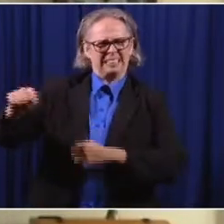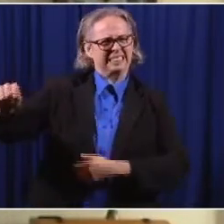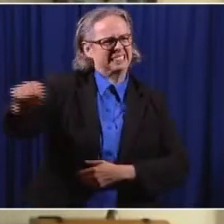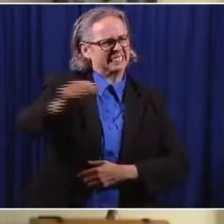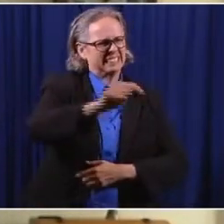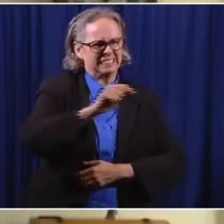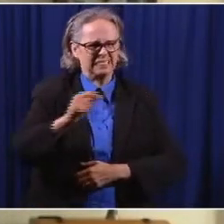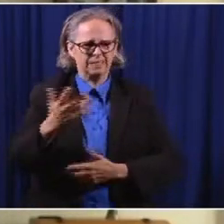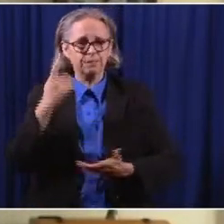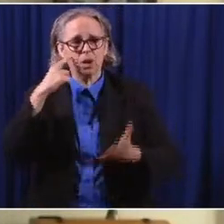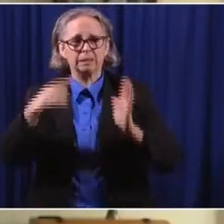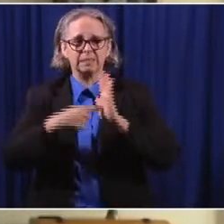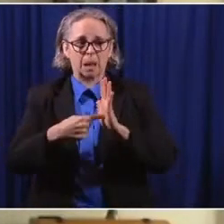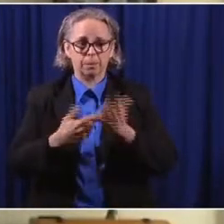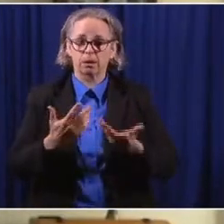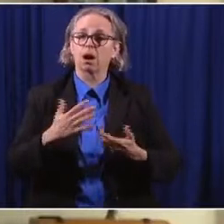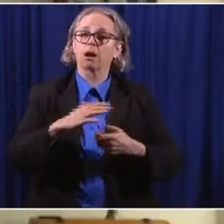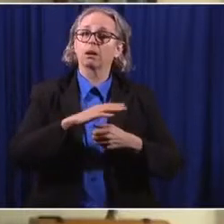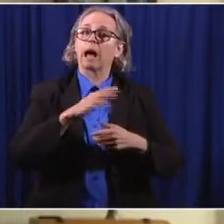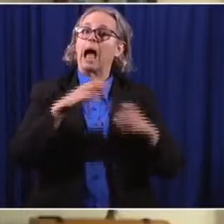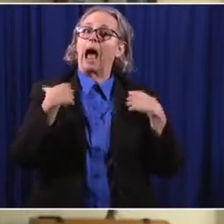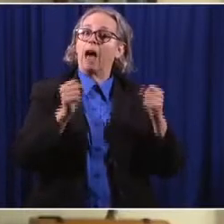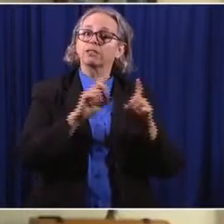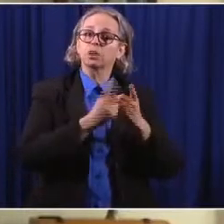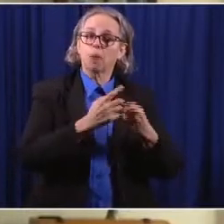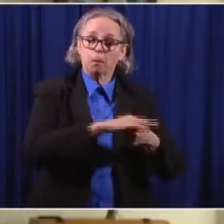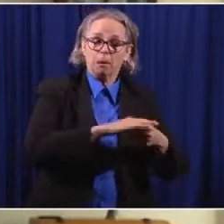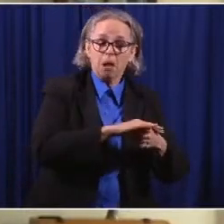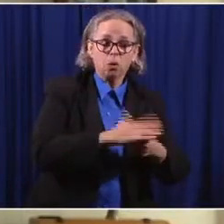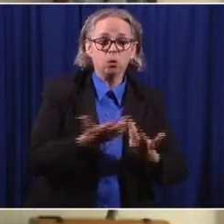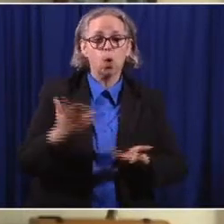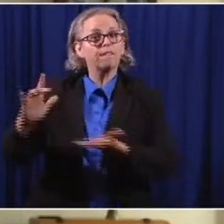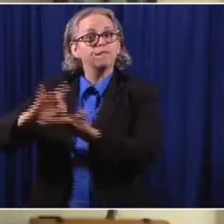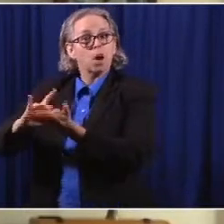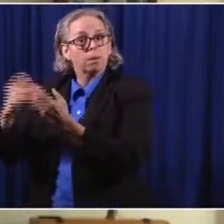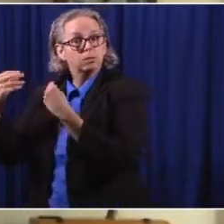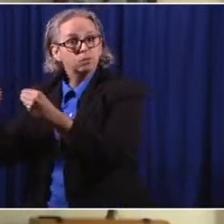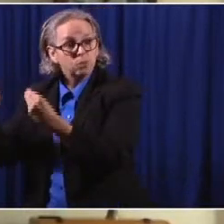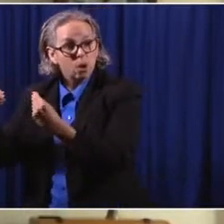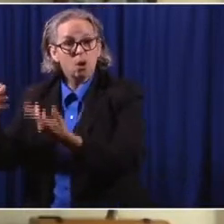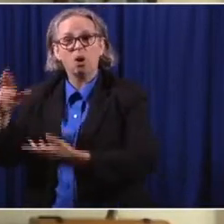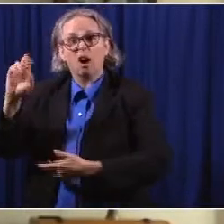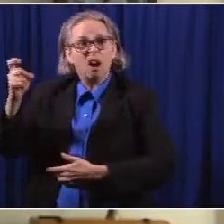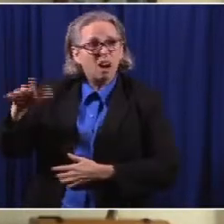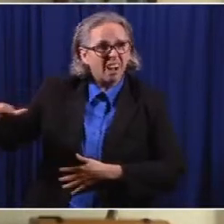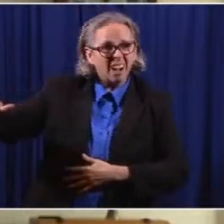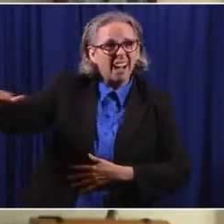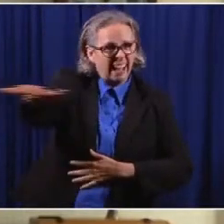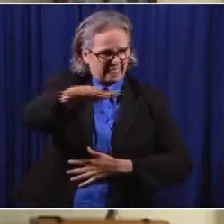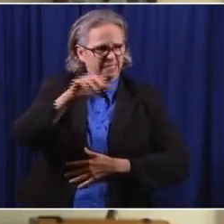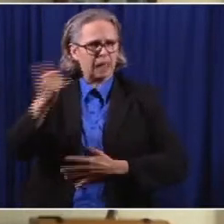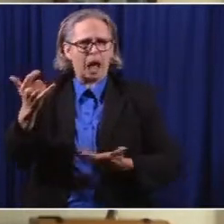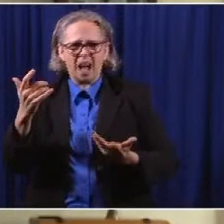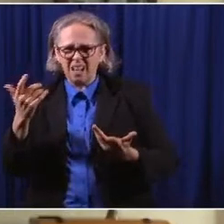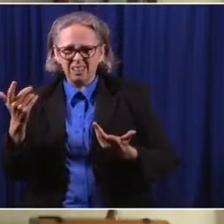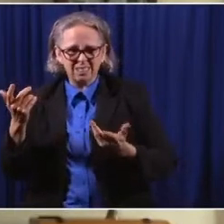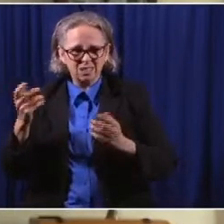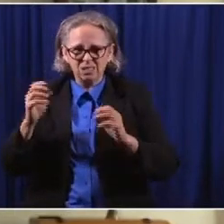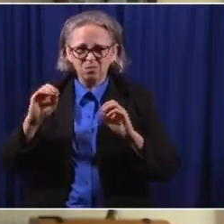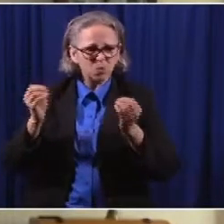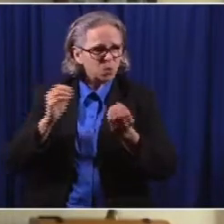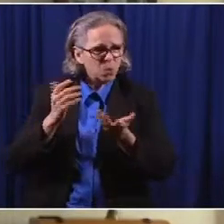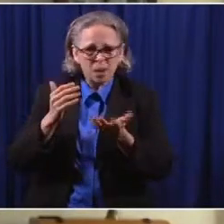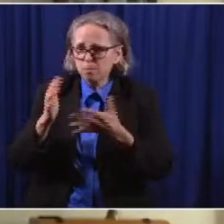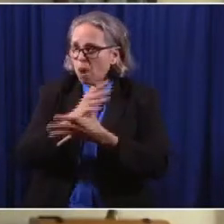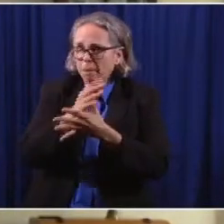departments, healthcare locations, pharmacies across the state. If you don't have a primary health care provider and don't know where to get a vaccine,